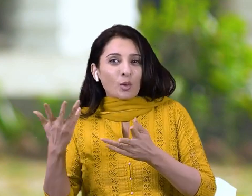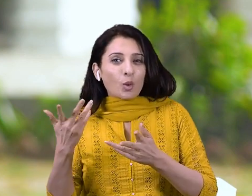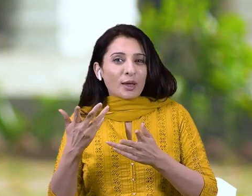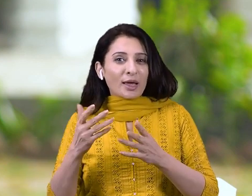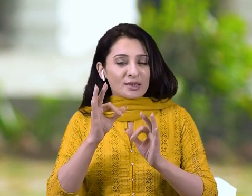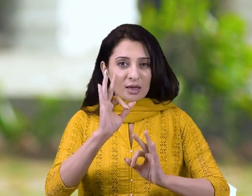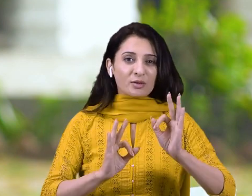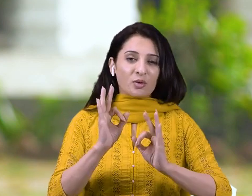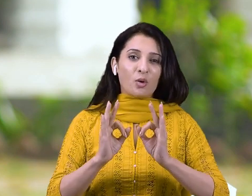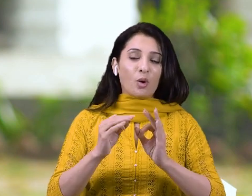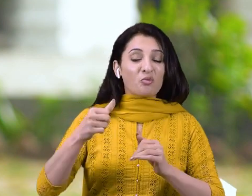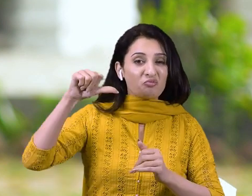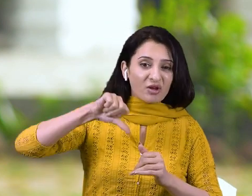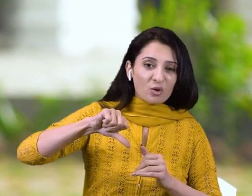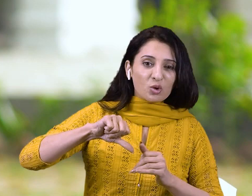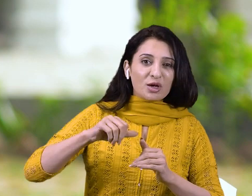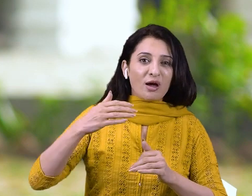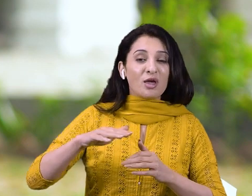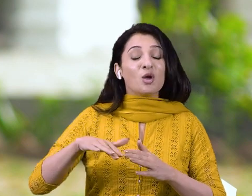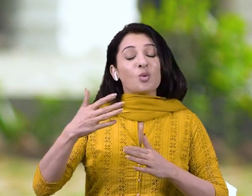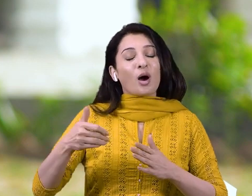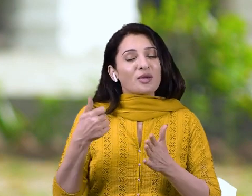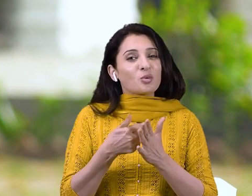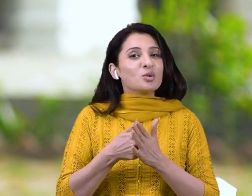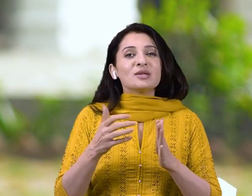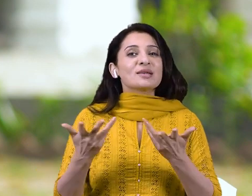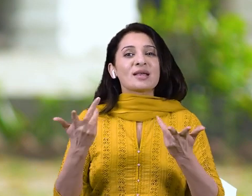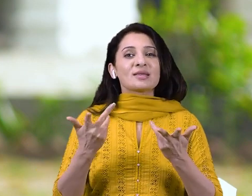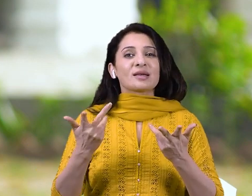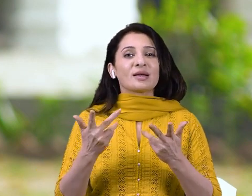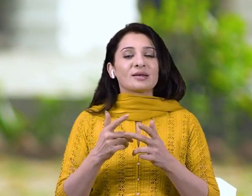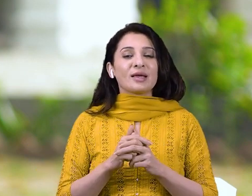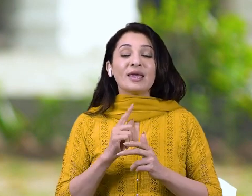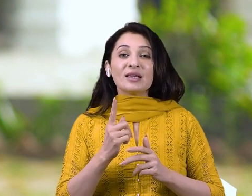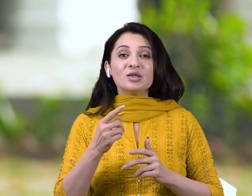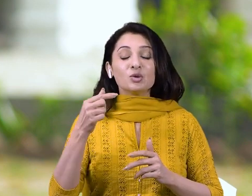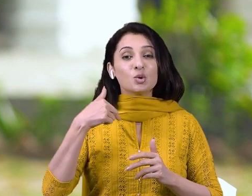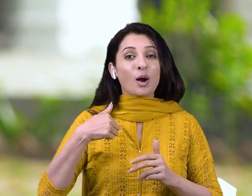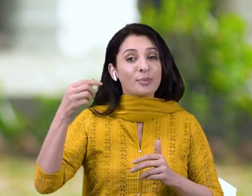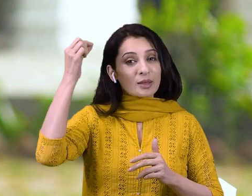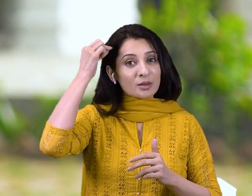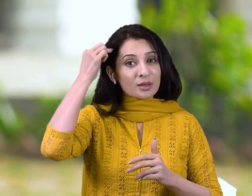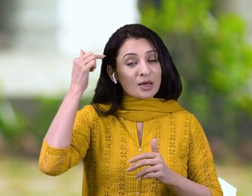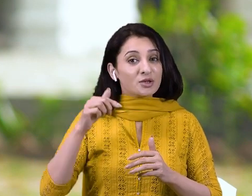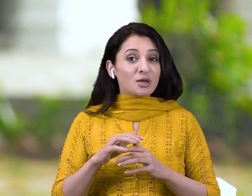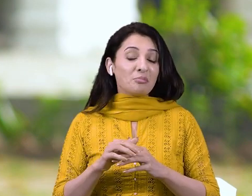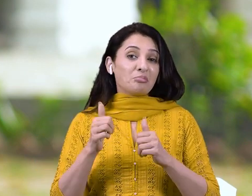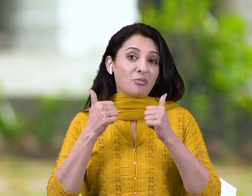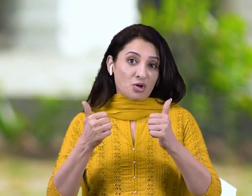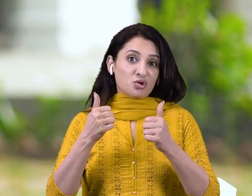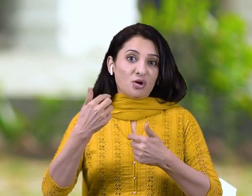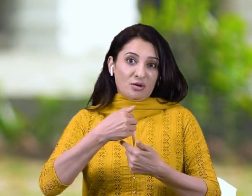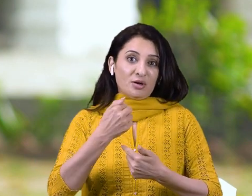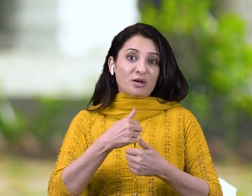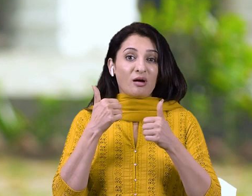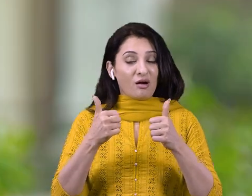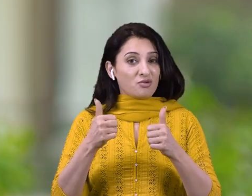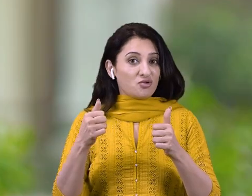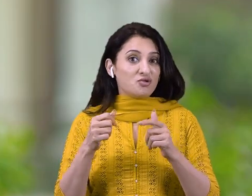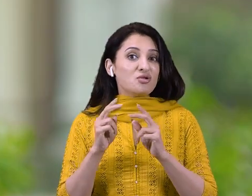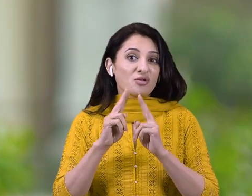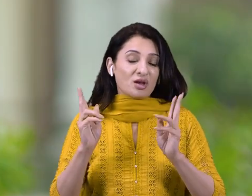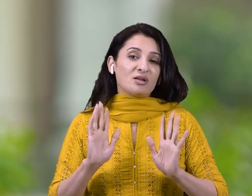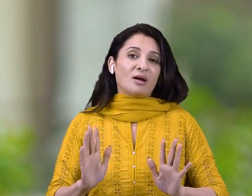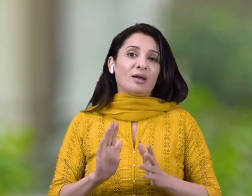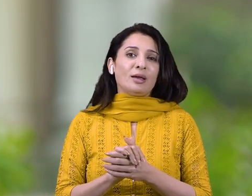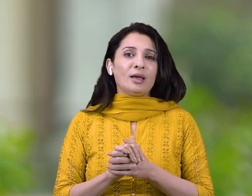to deal with failures, how to take a loss in your stride. Because one thing we realized is that this is a huge learning curve. That when